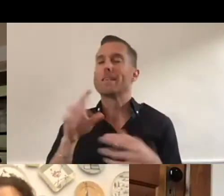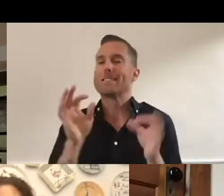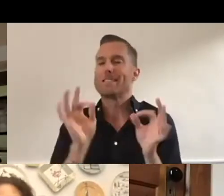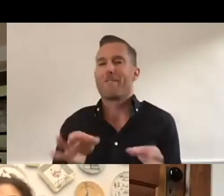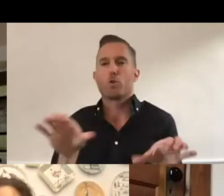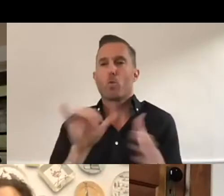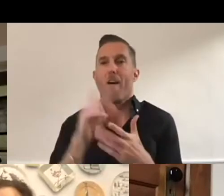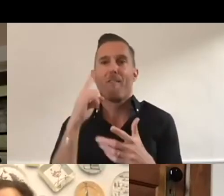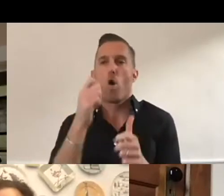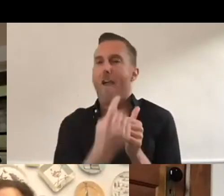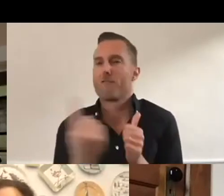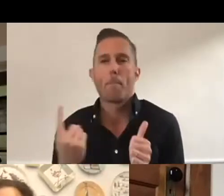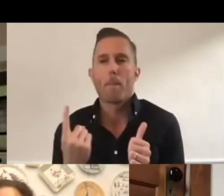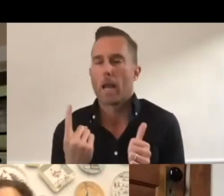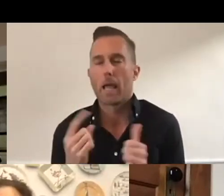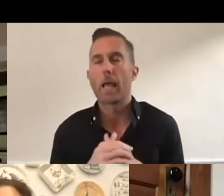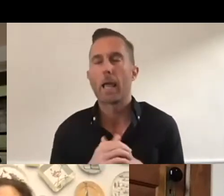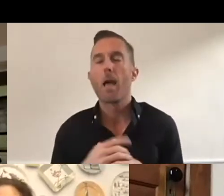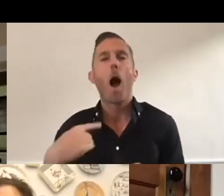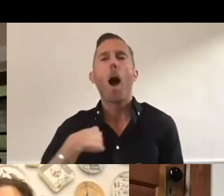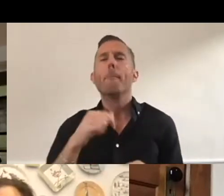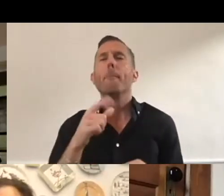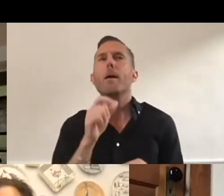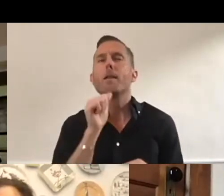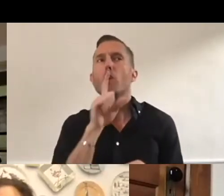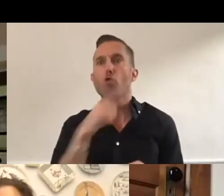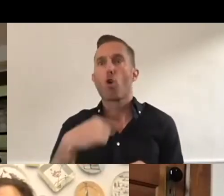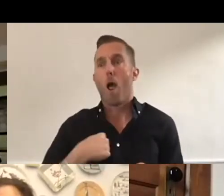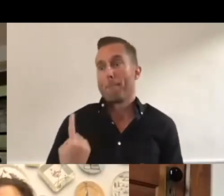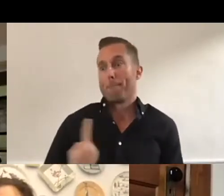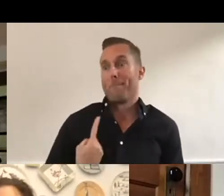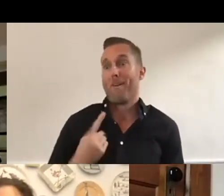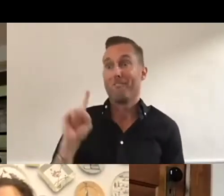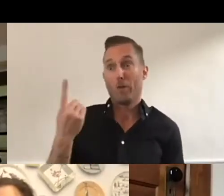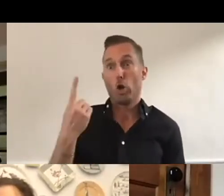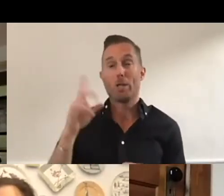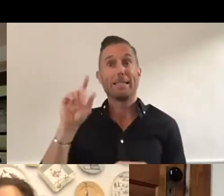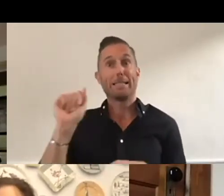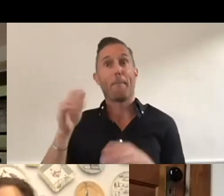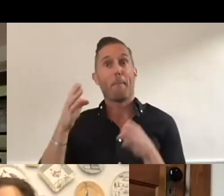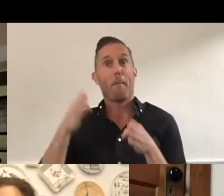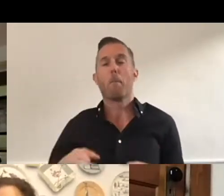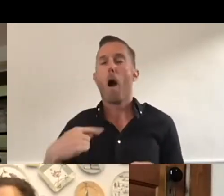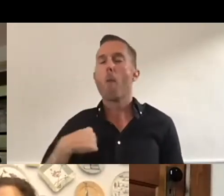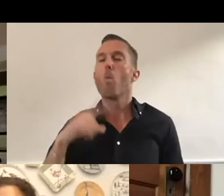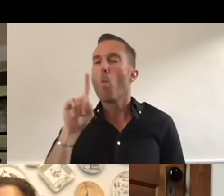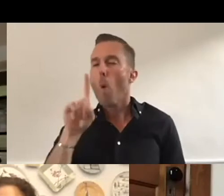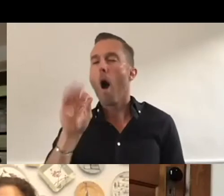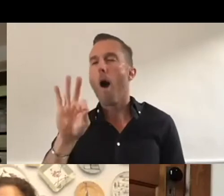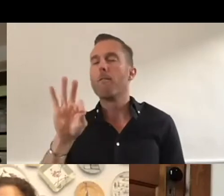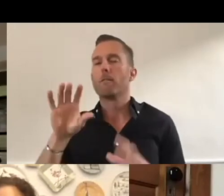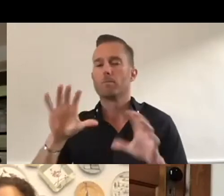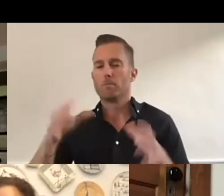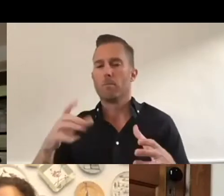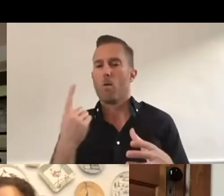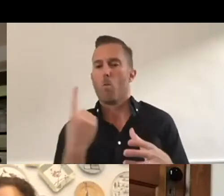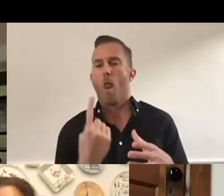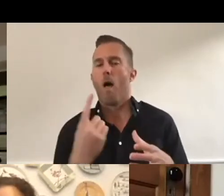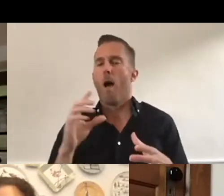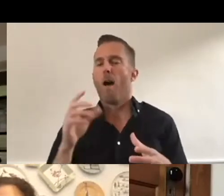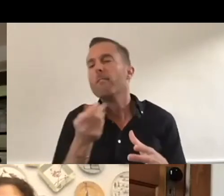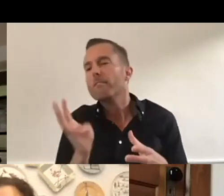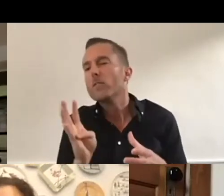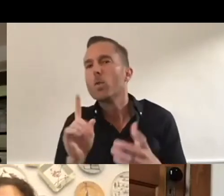everybody. I'm not sure if I was the first, but I definitely was one of the first people through the program. There have